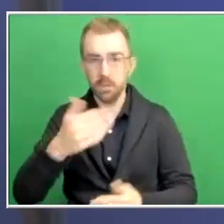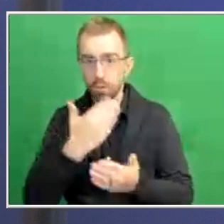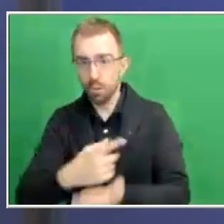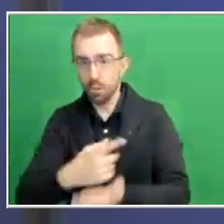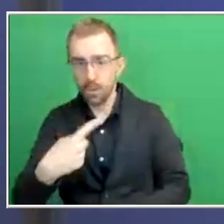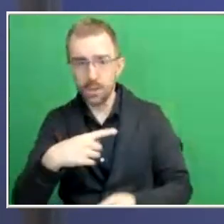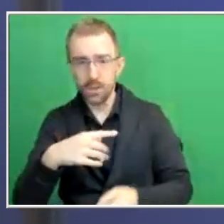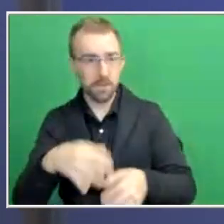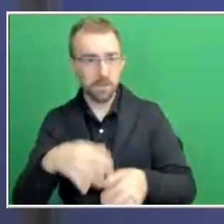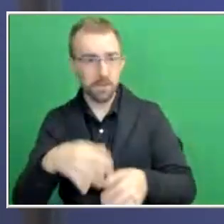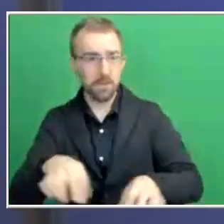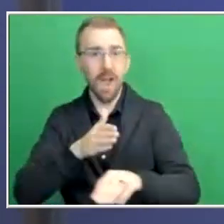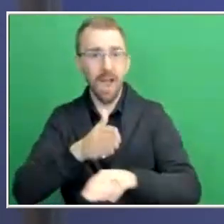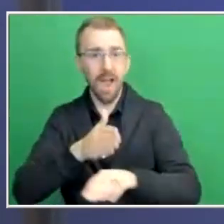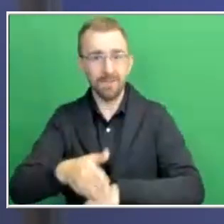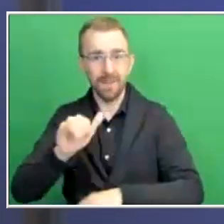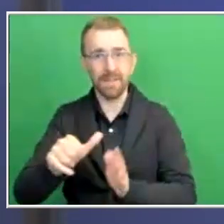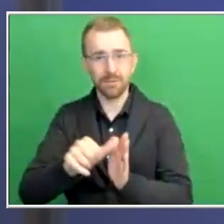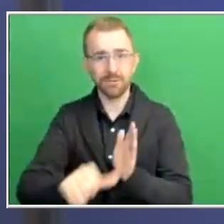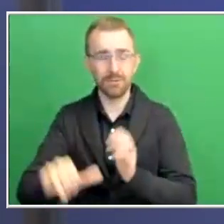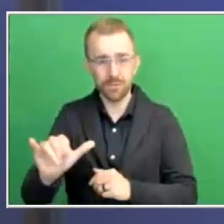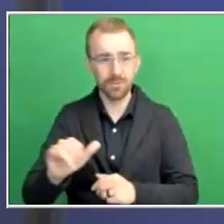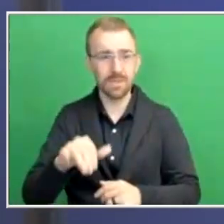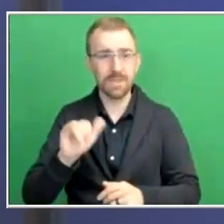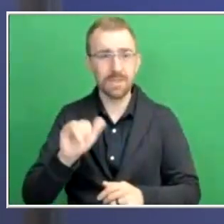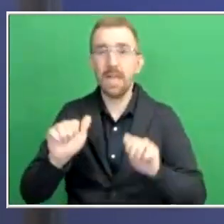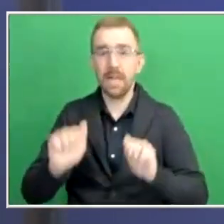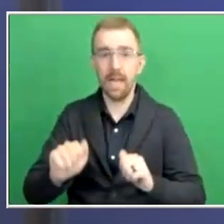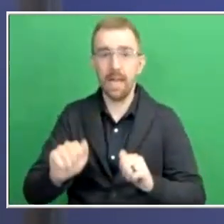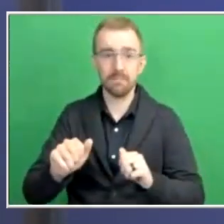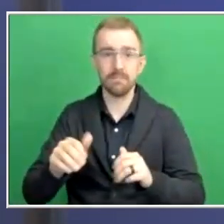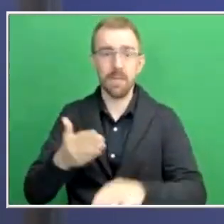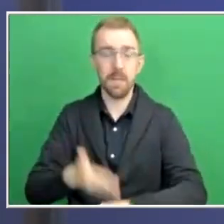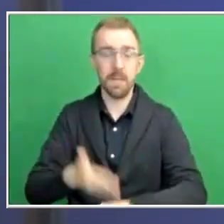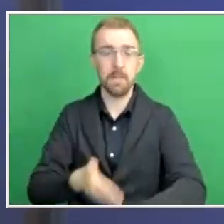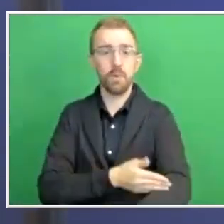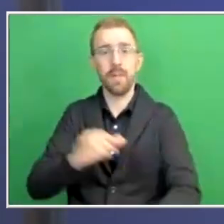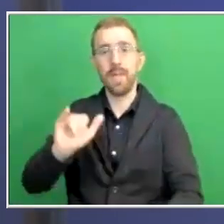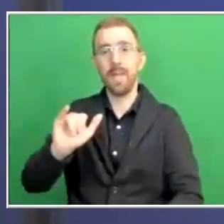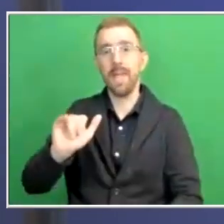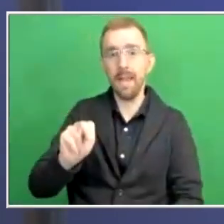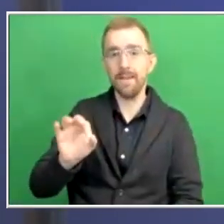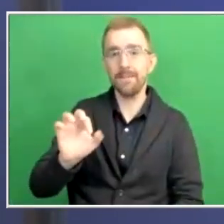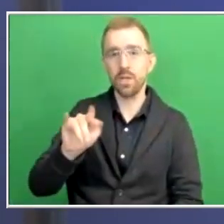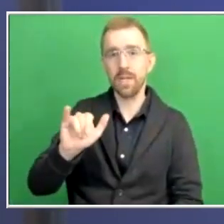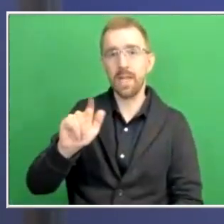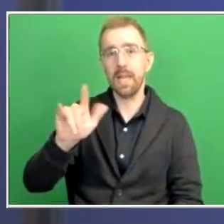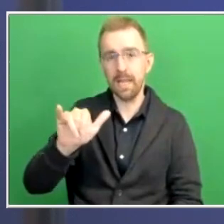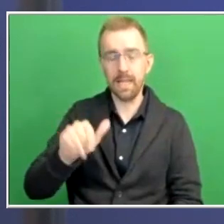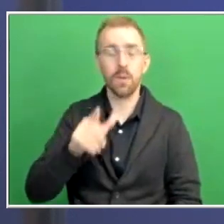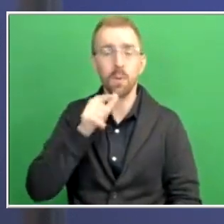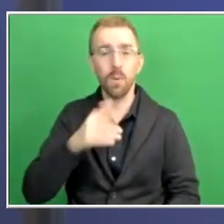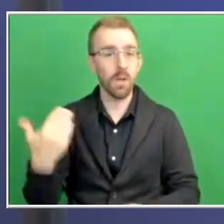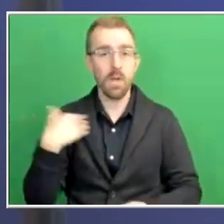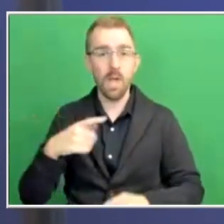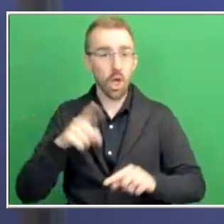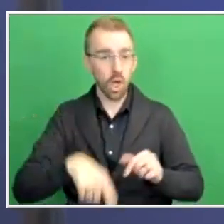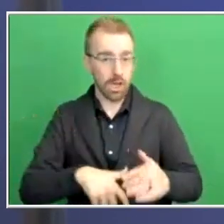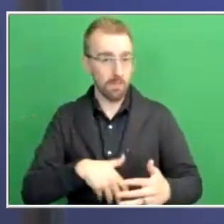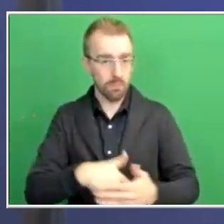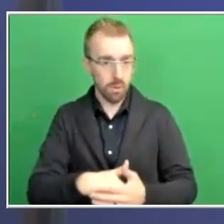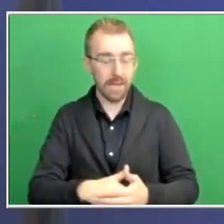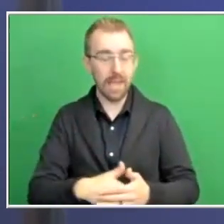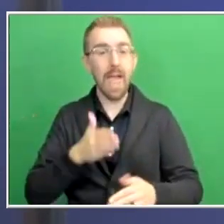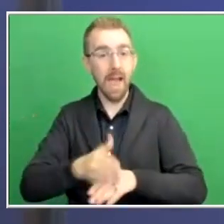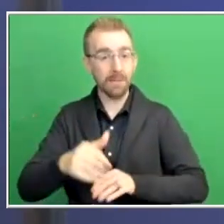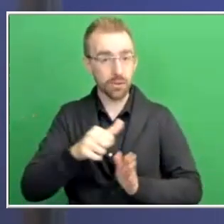after bariatric surgery too is that it can significantly improve infertility in women who previously couldn't conceive. And so that's something that we always have